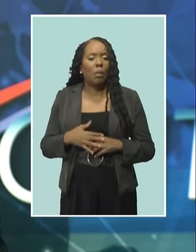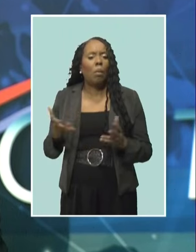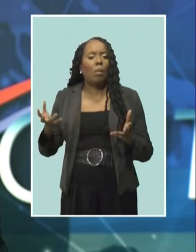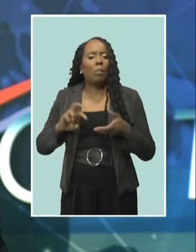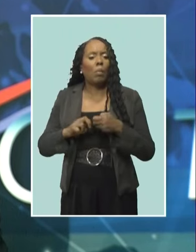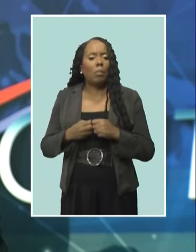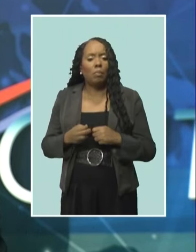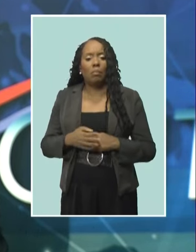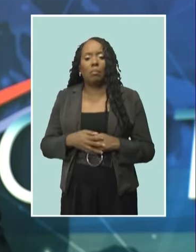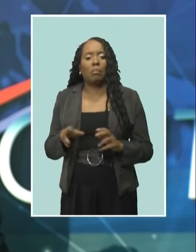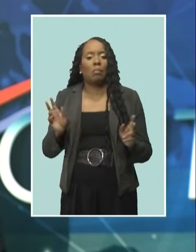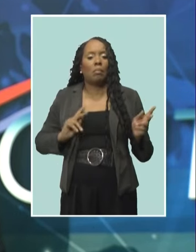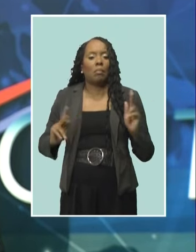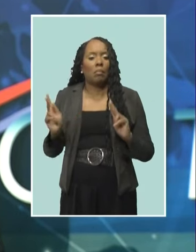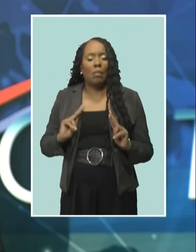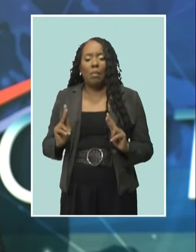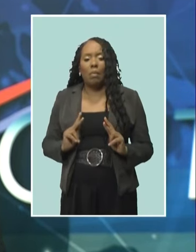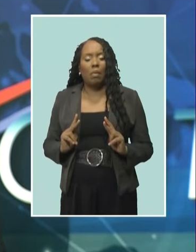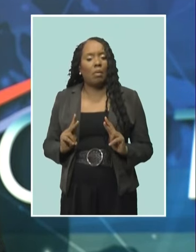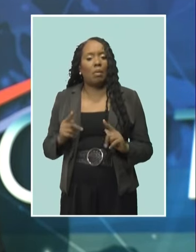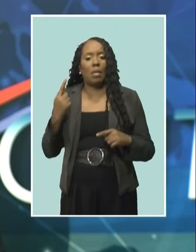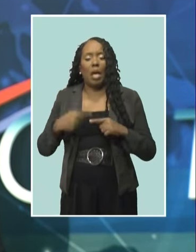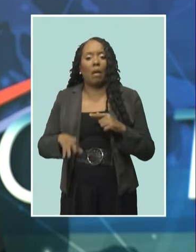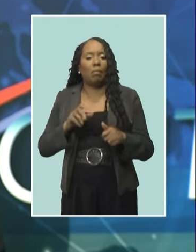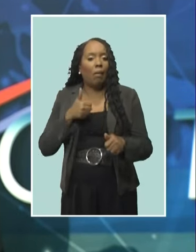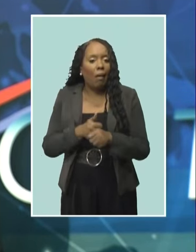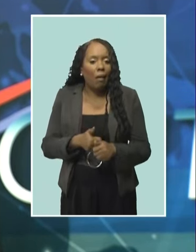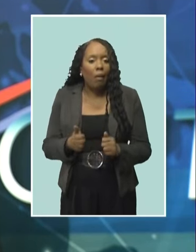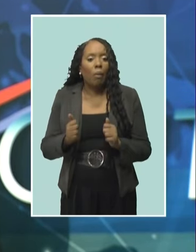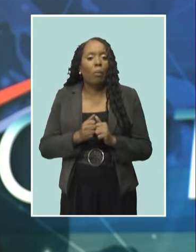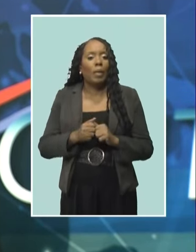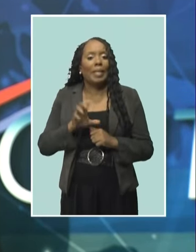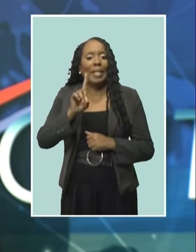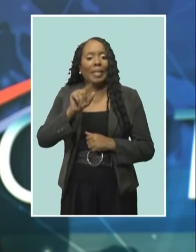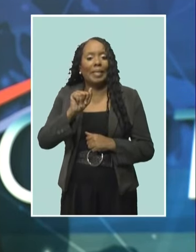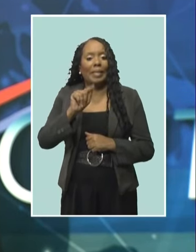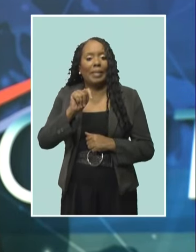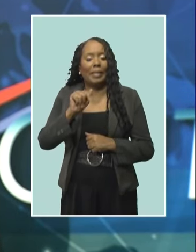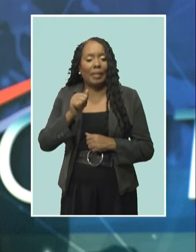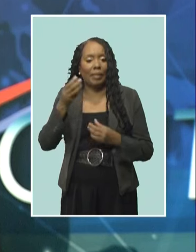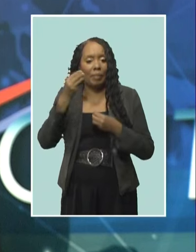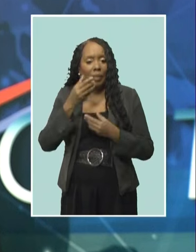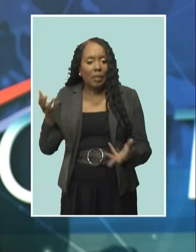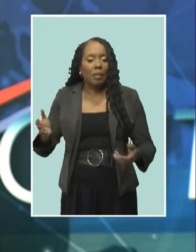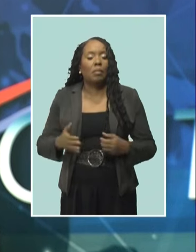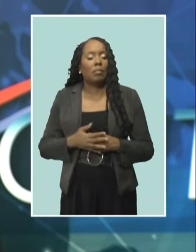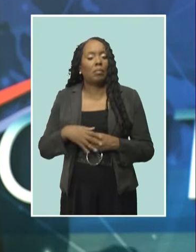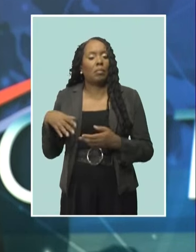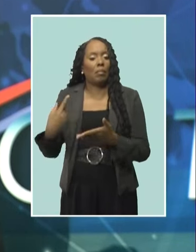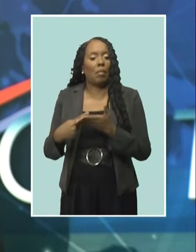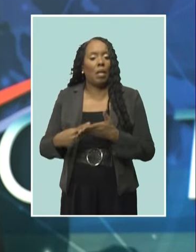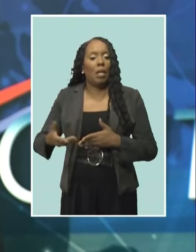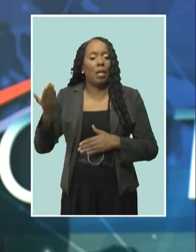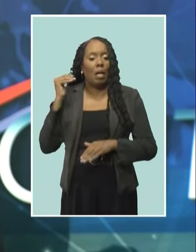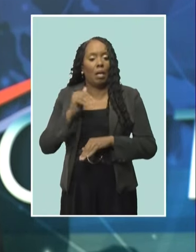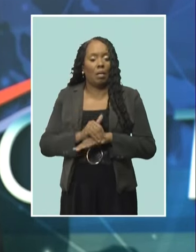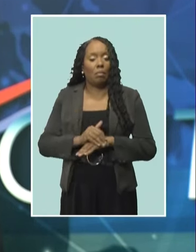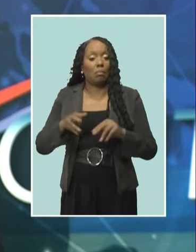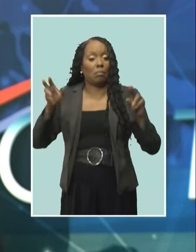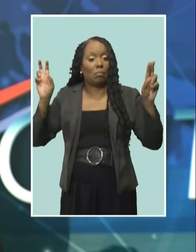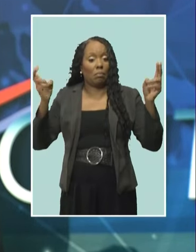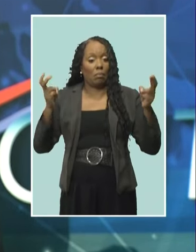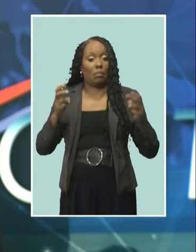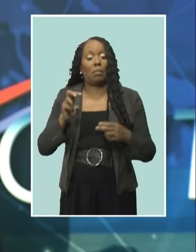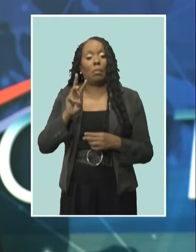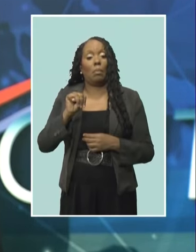consumers unable to keep up with data notifications. Ms. Leslie Ward was among the guests for The People's Business, where the topic, the